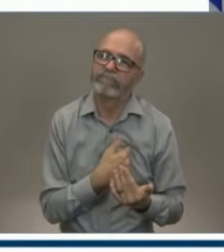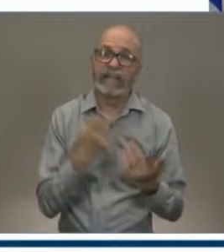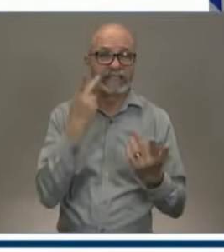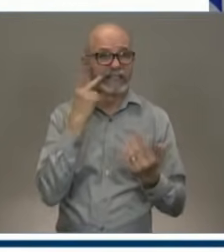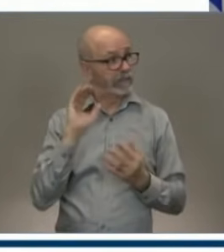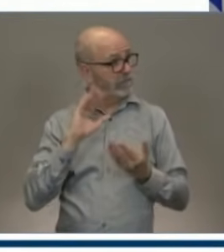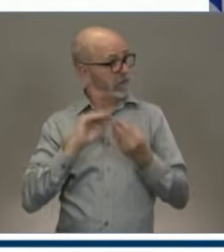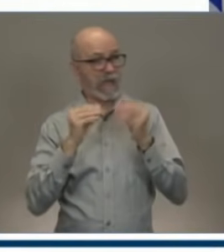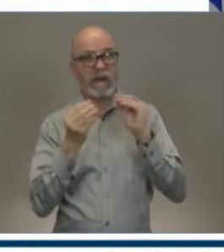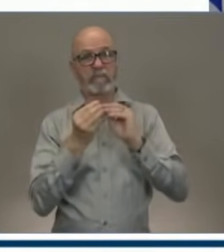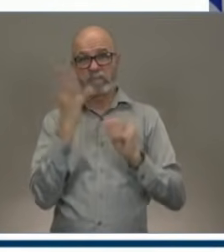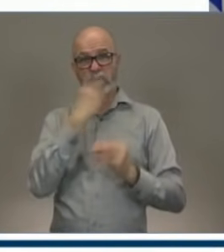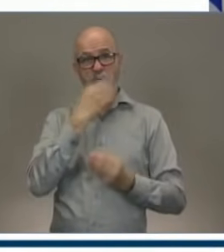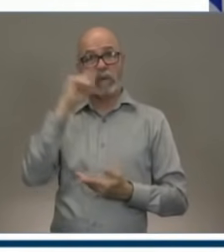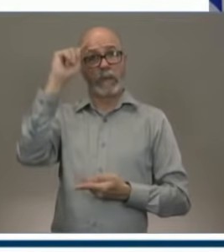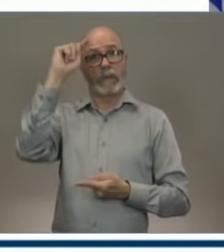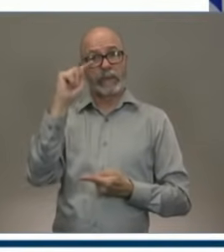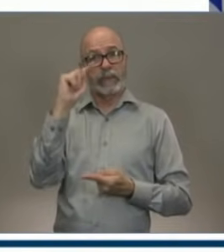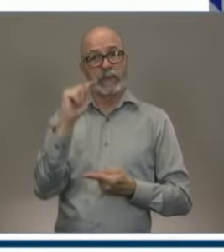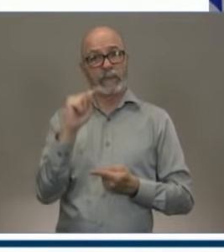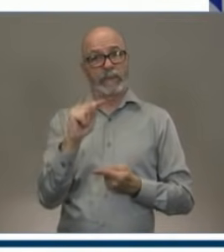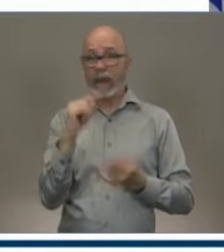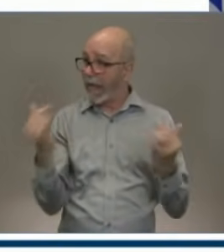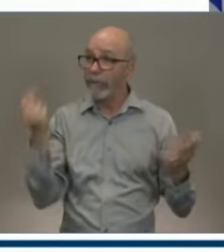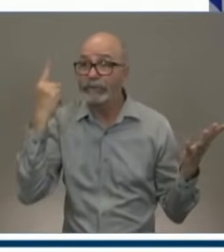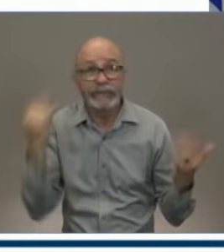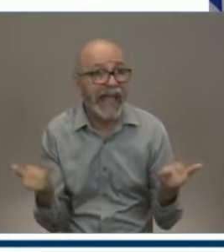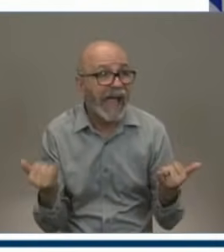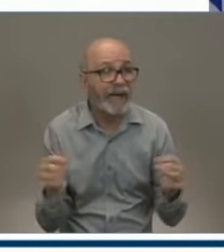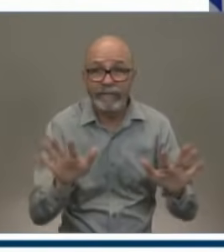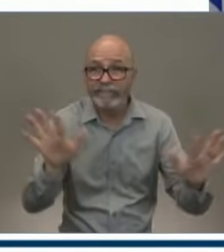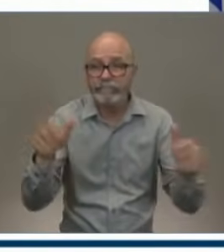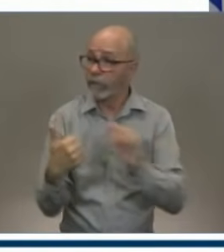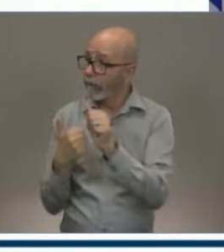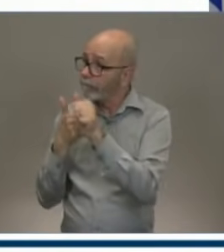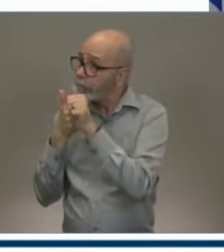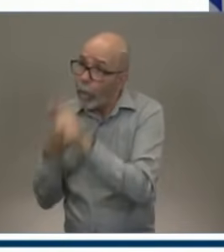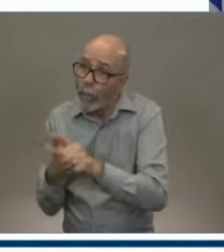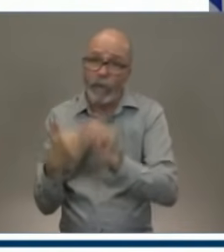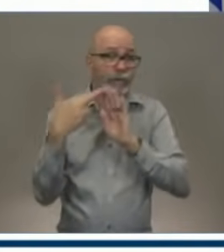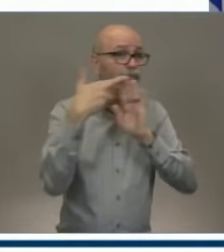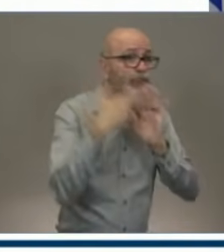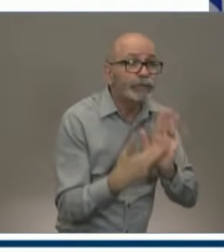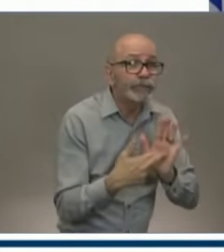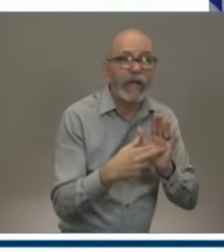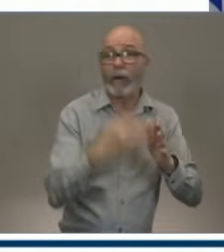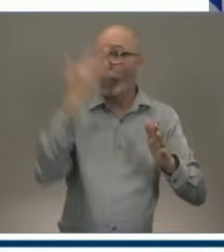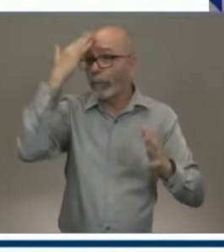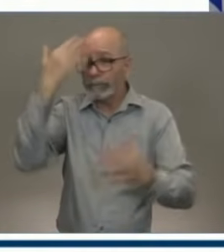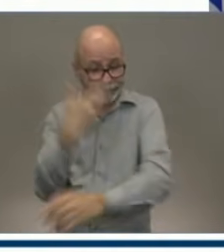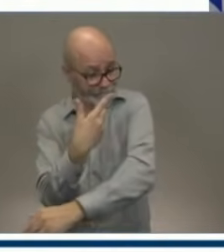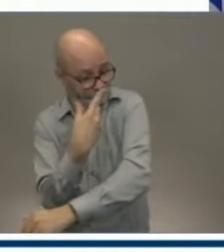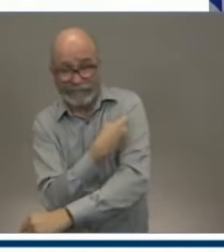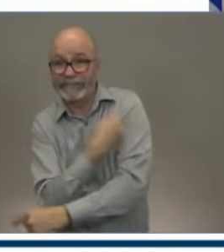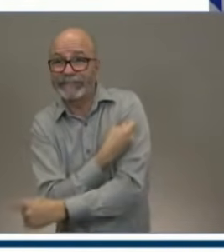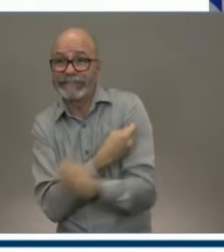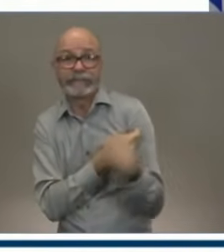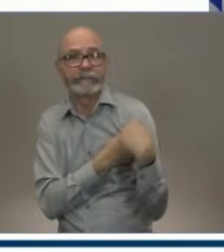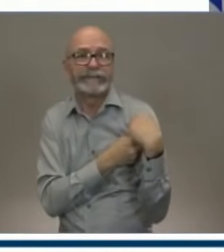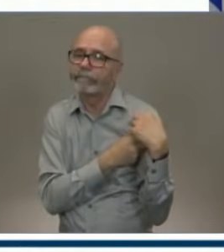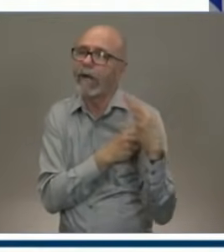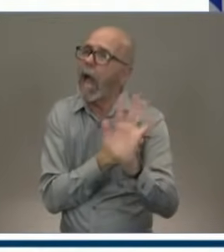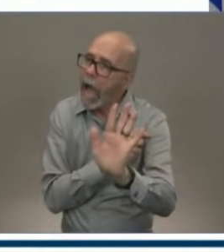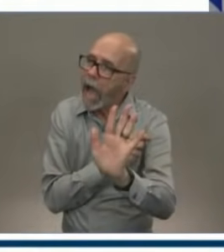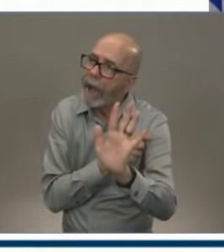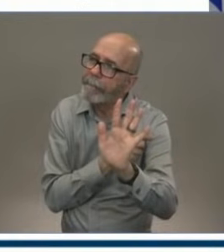renewed understanding that following the protocols, even while the vaccine is rolling out, remains our top priority as